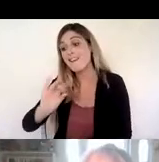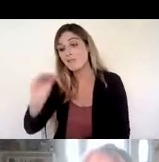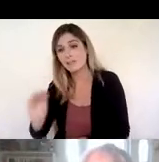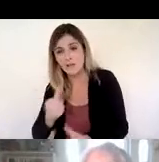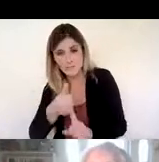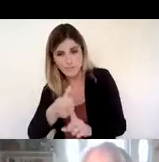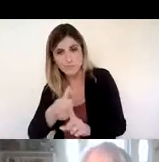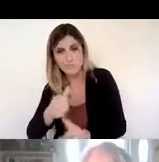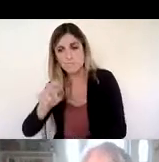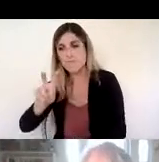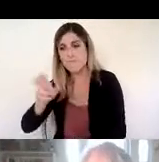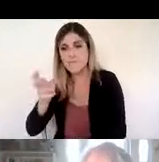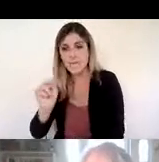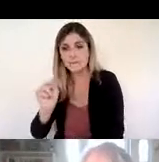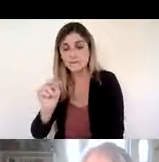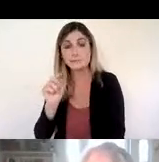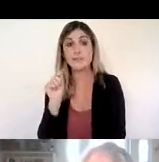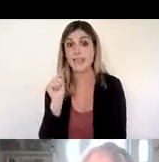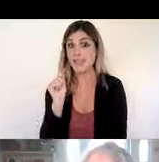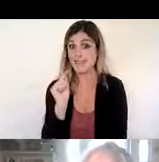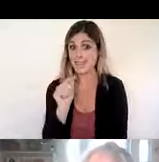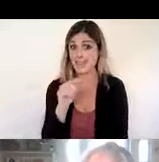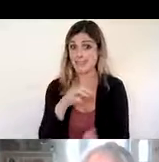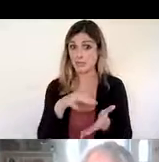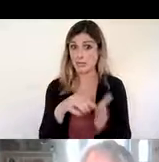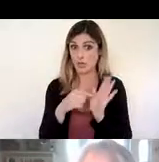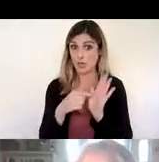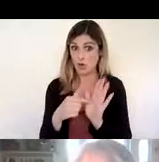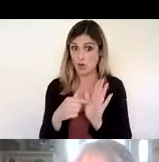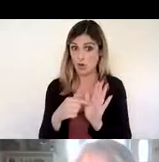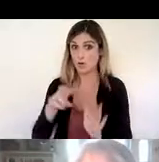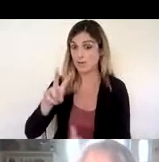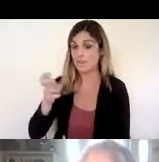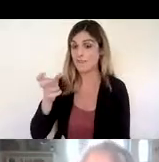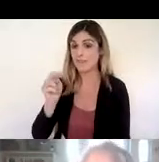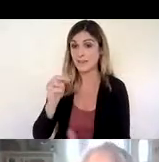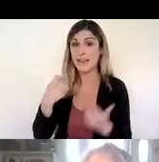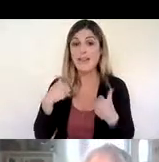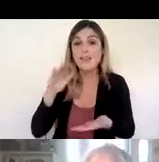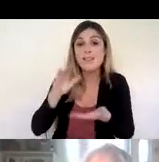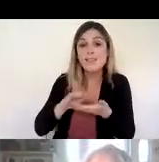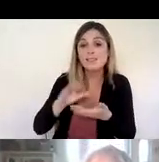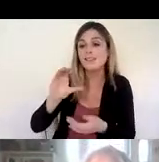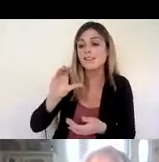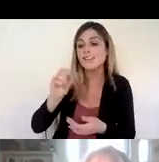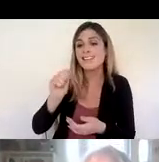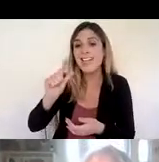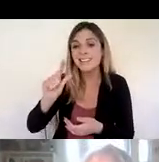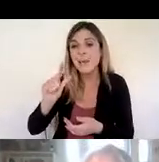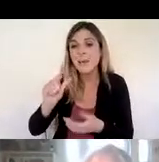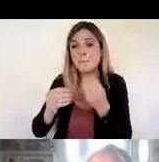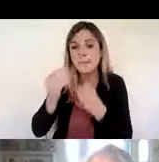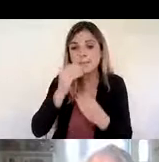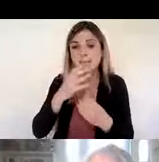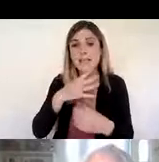vegans. And in this study, vegans had both lower calcium intakes and higher fracture risk compared to